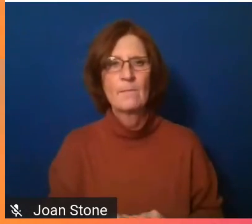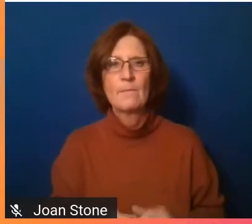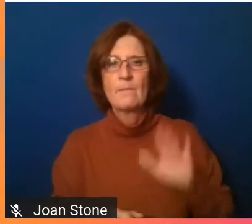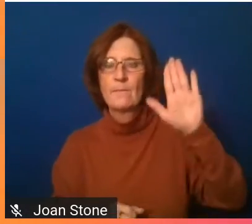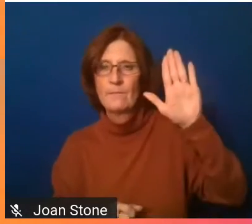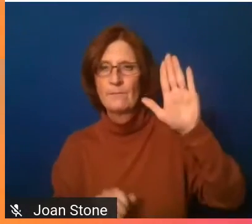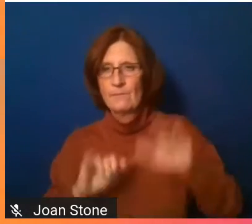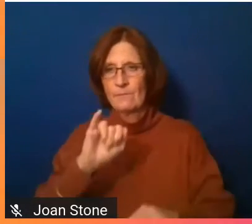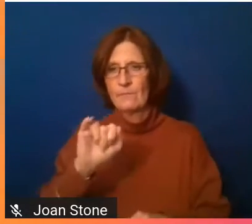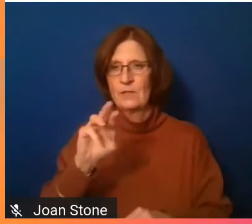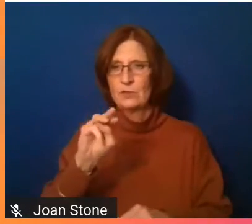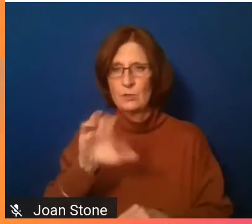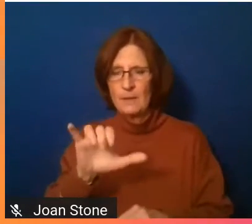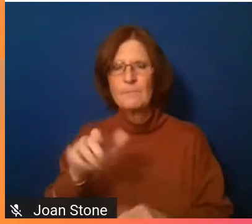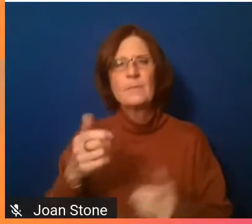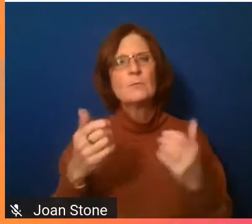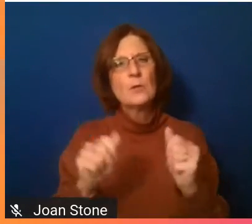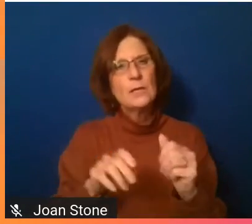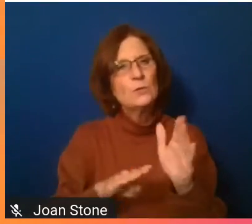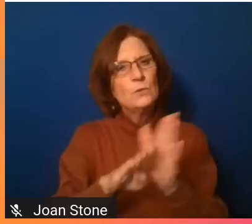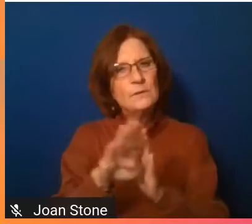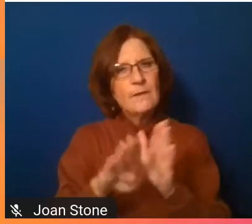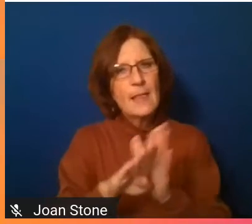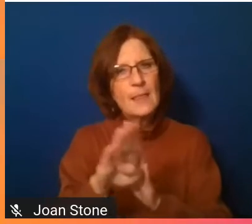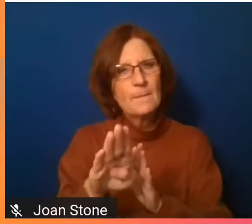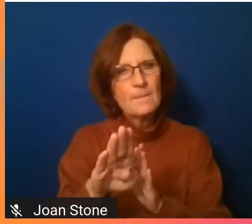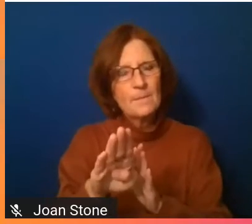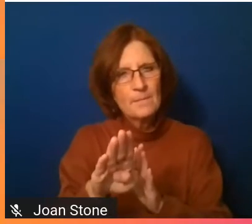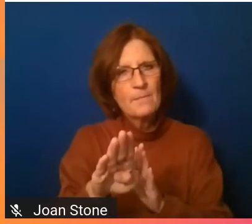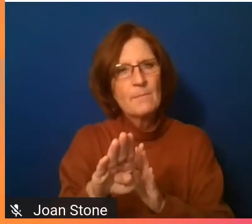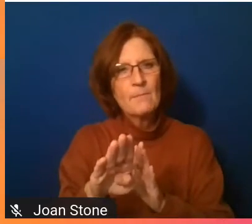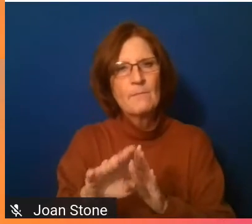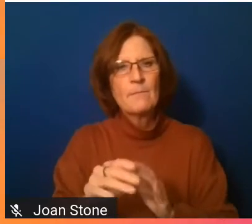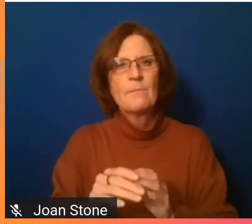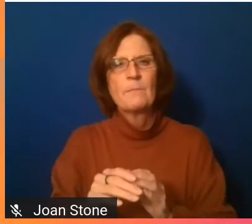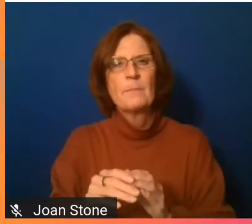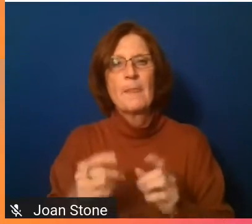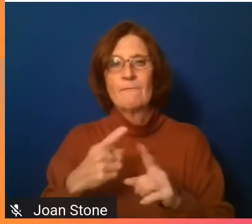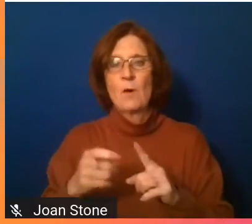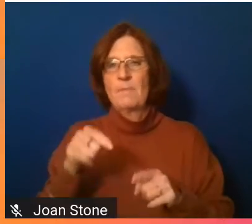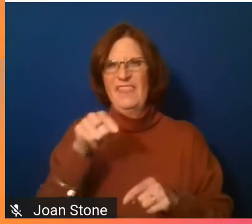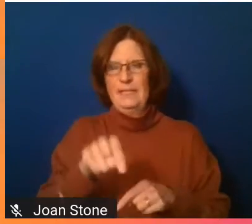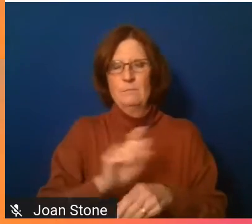I'm trying to develop a series from this short.